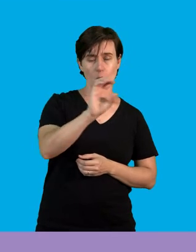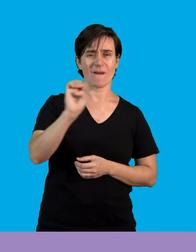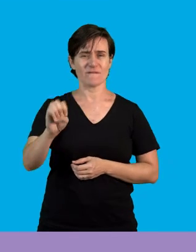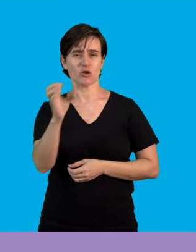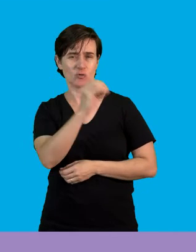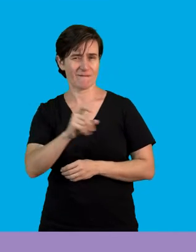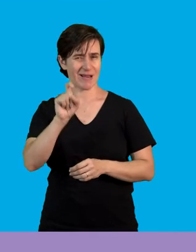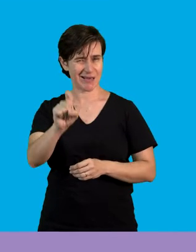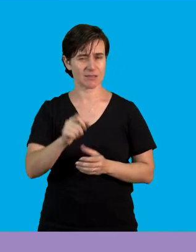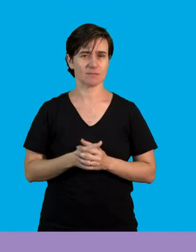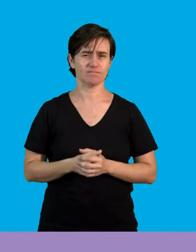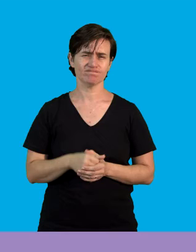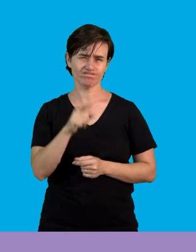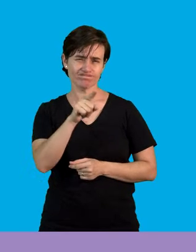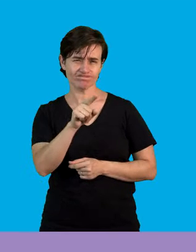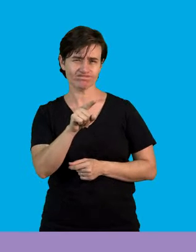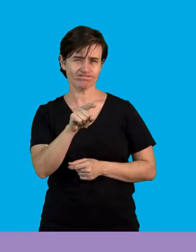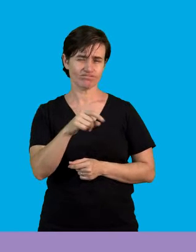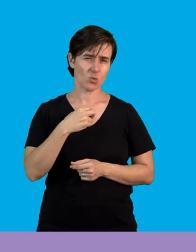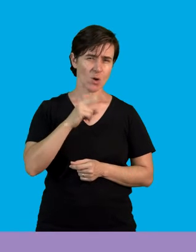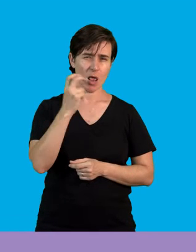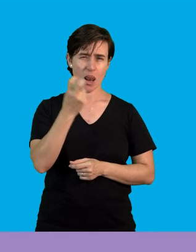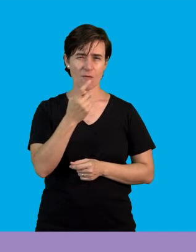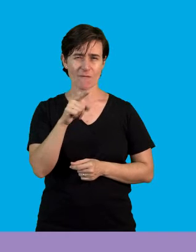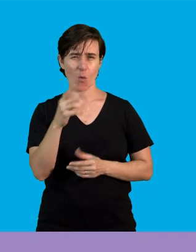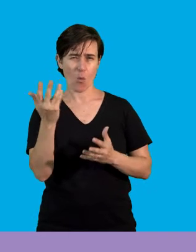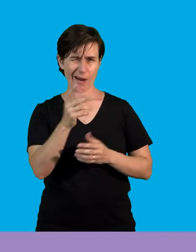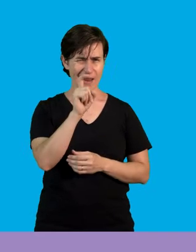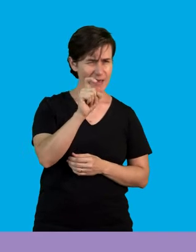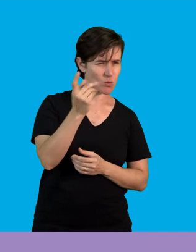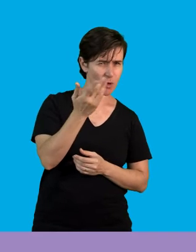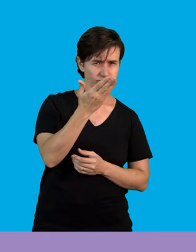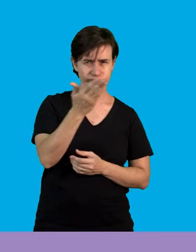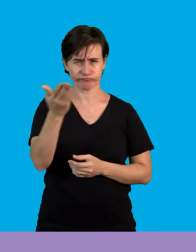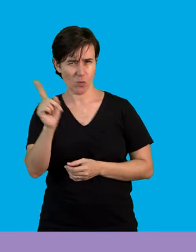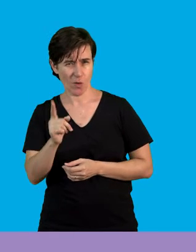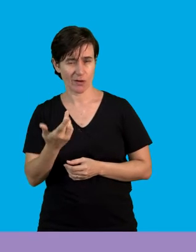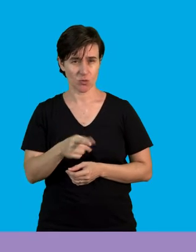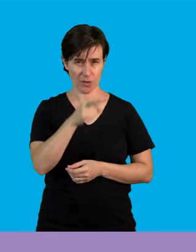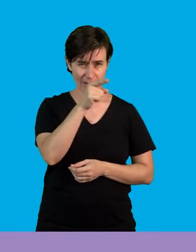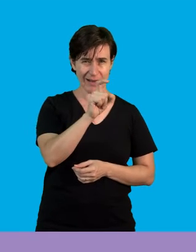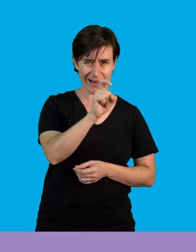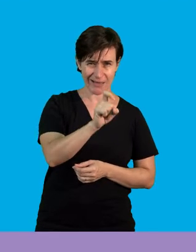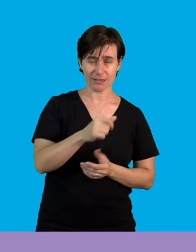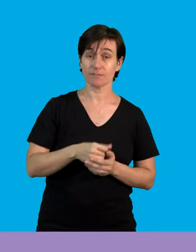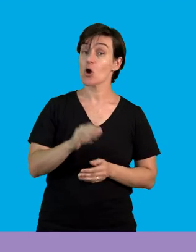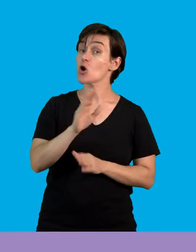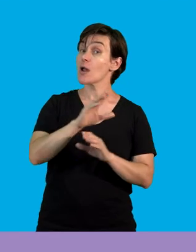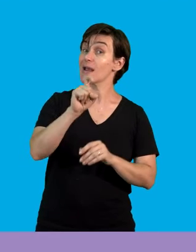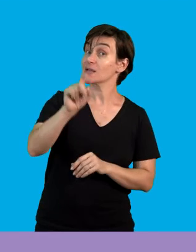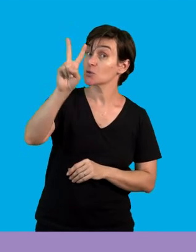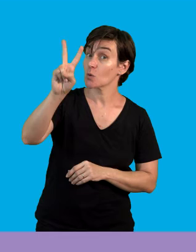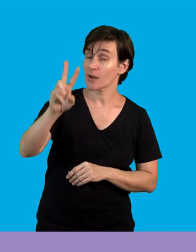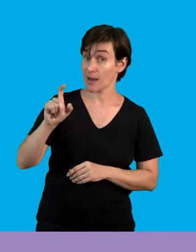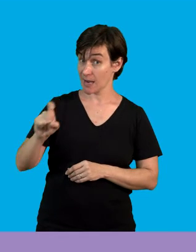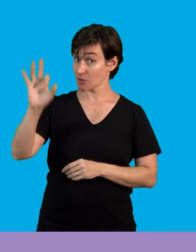coefficient of x. So in that whole expression, we look for where x is. There is x, not x